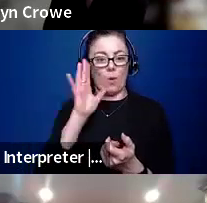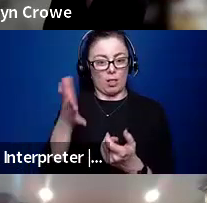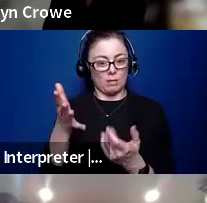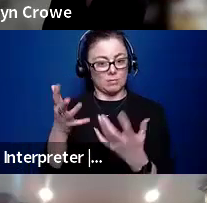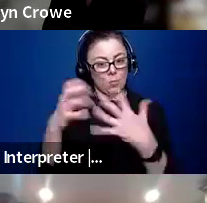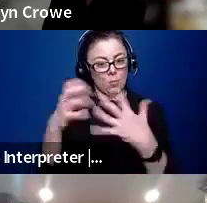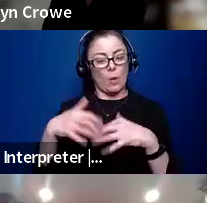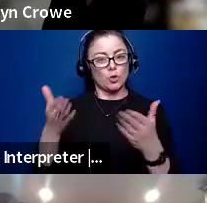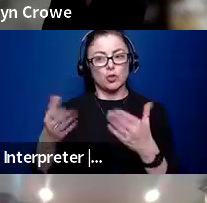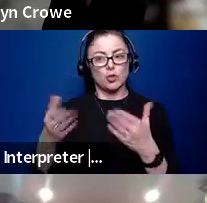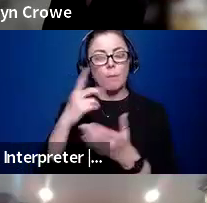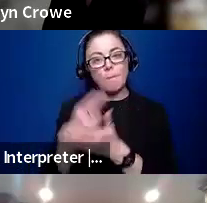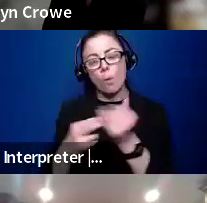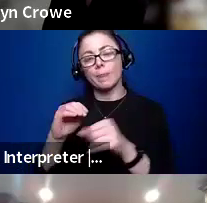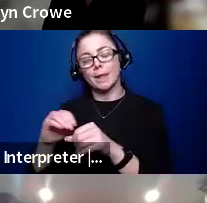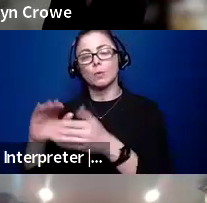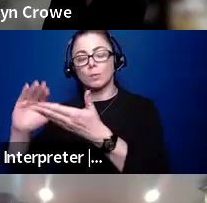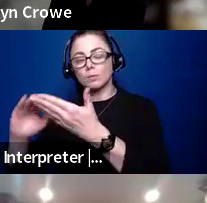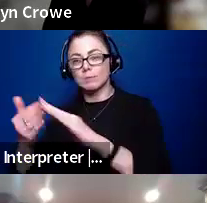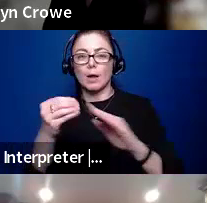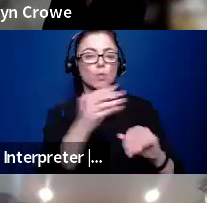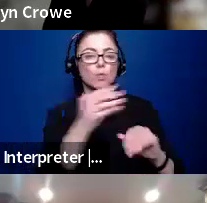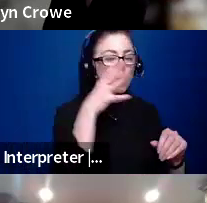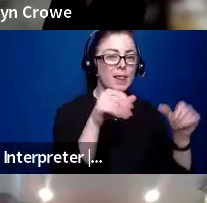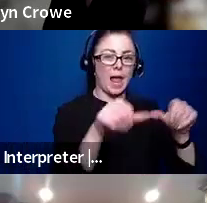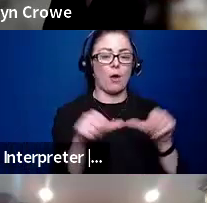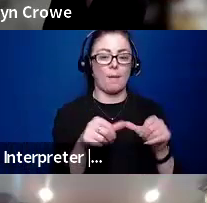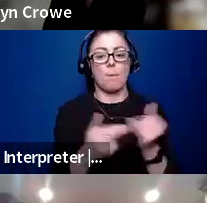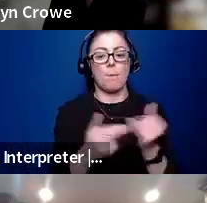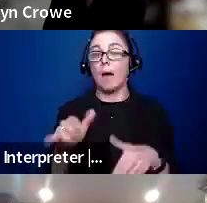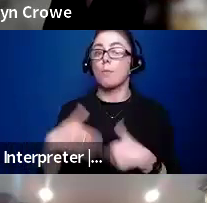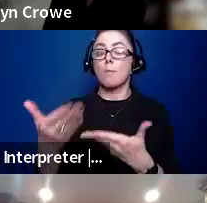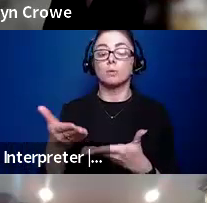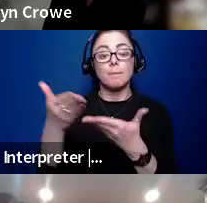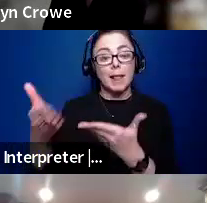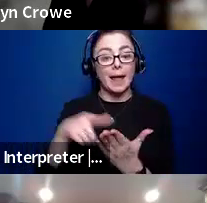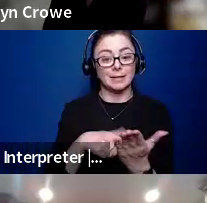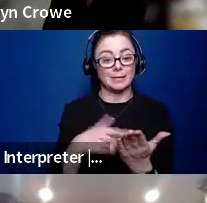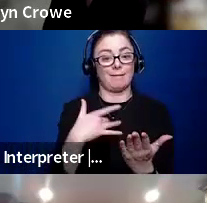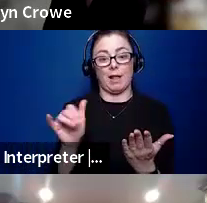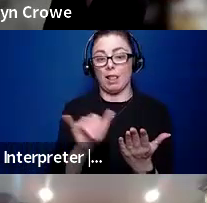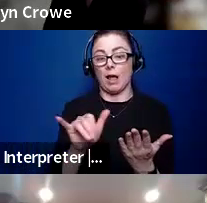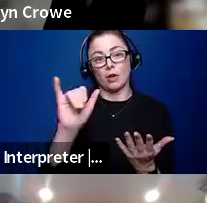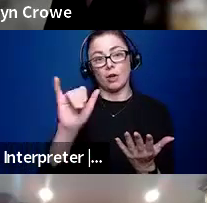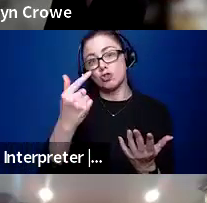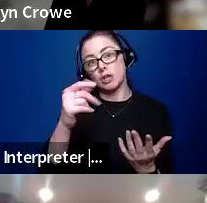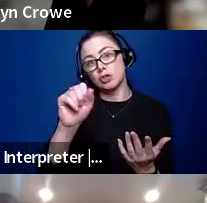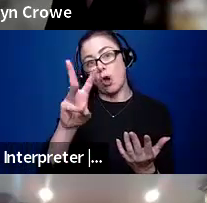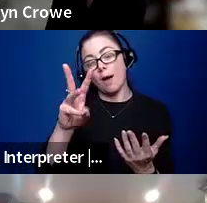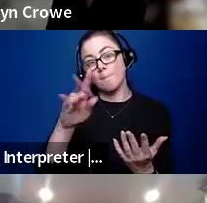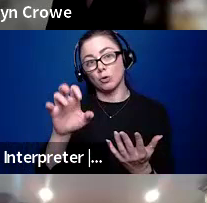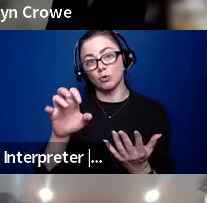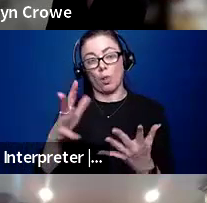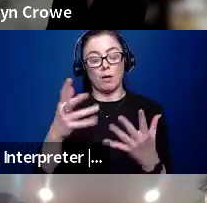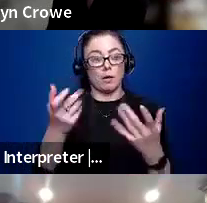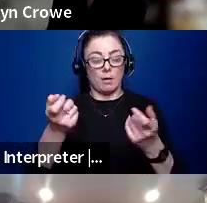districts in both urban and rural areas. The proposed plan is like breaking complete the parts of a jigsaw puzzle and attempting to put it back together while throwing most of the